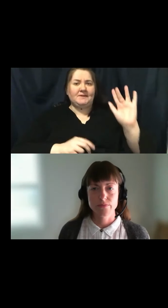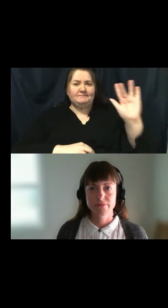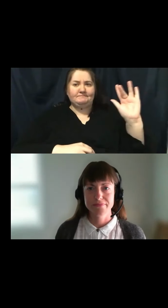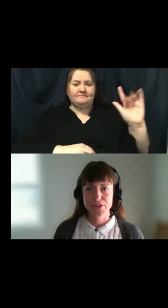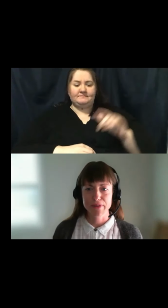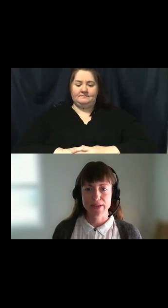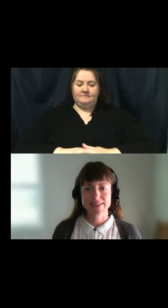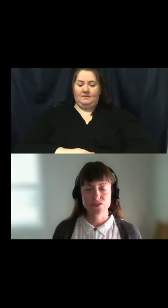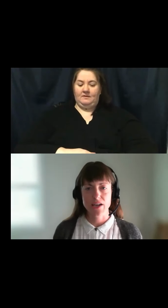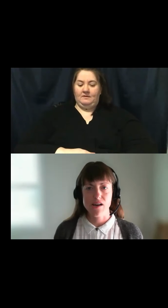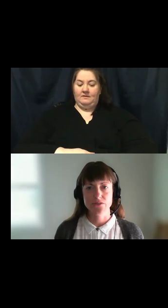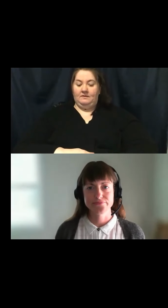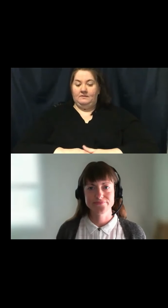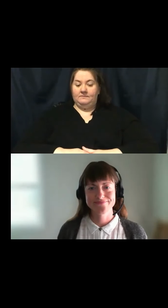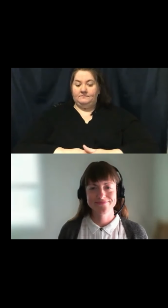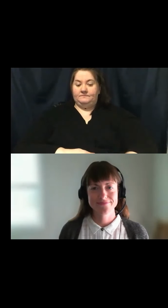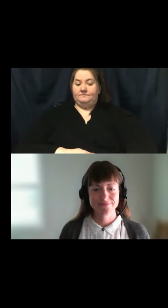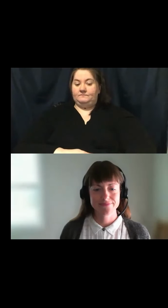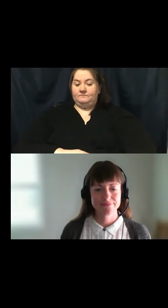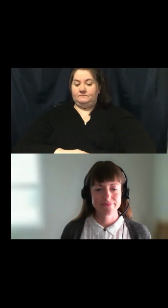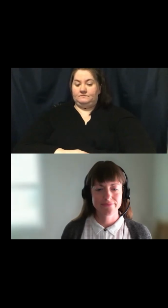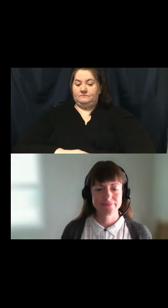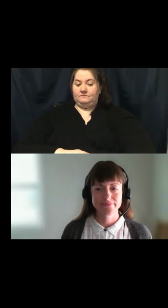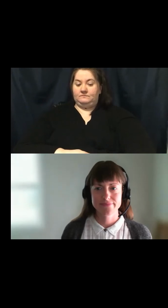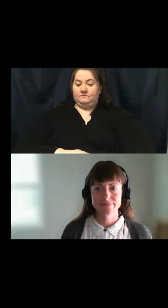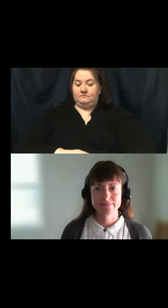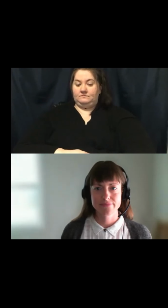Yes, should be placed in the chat now.